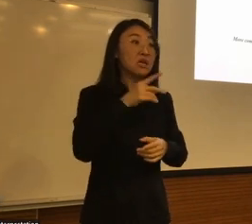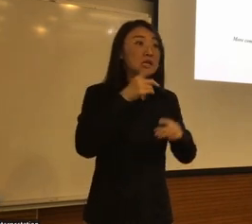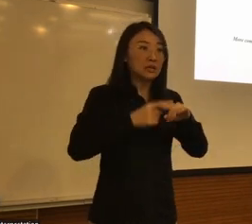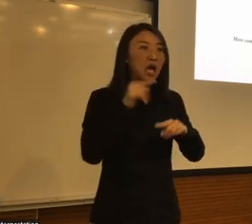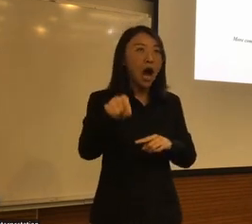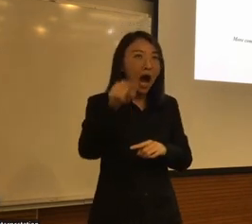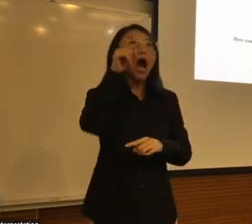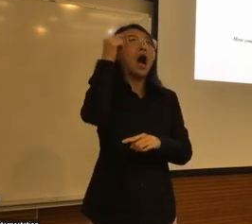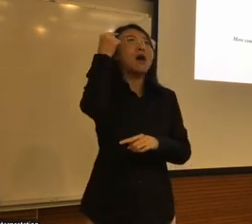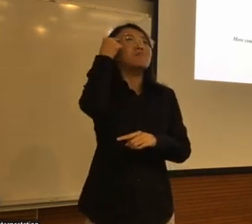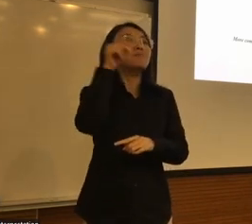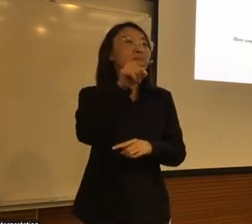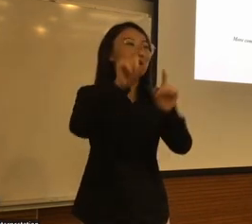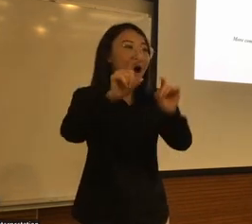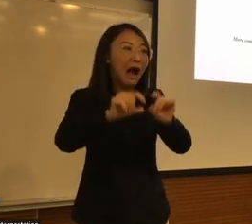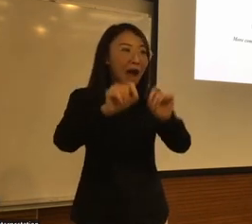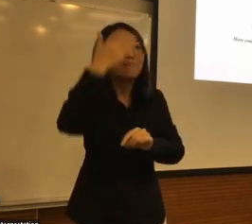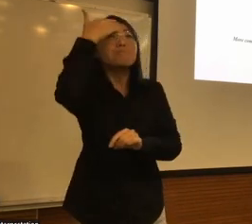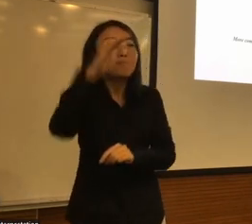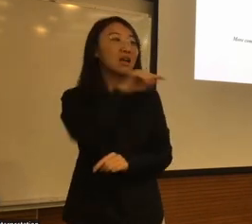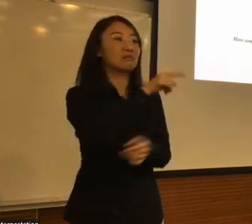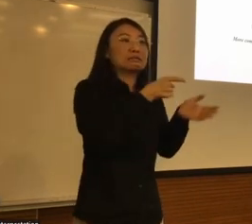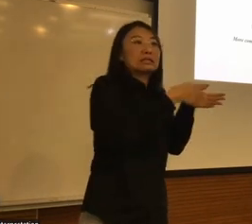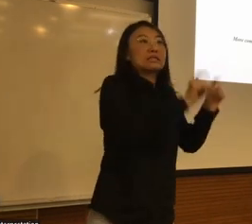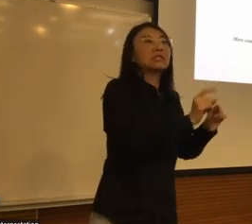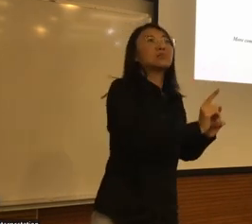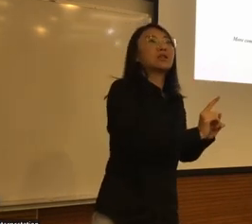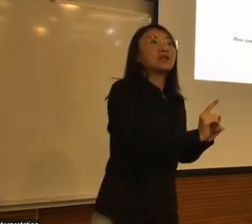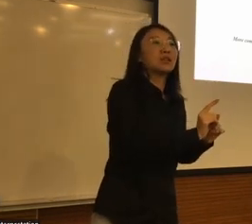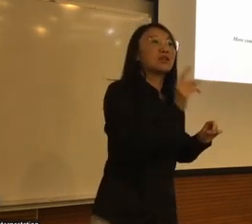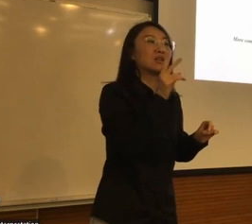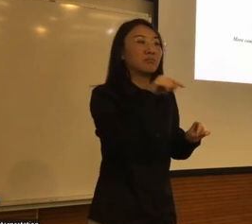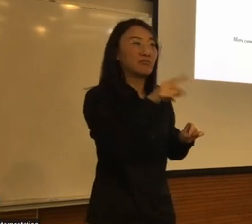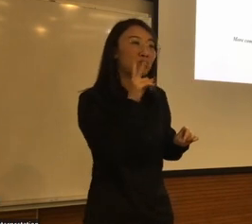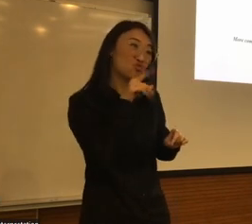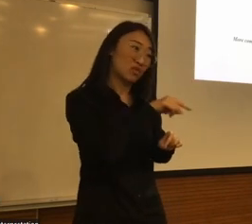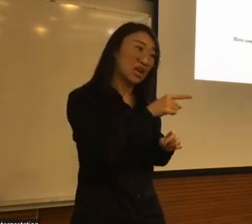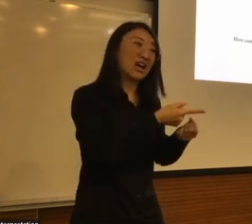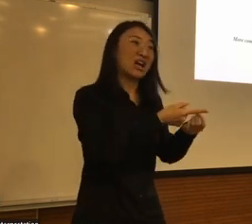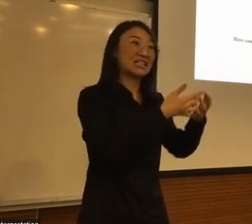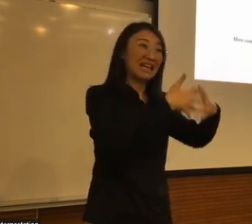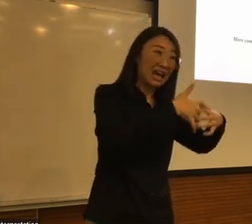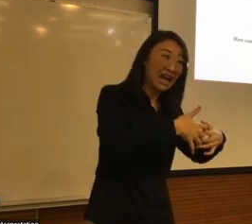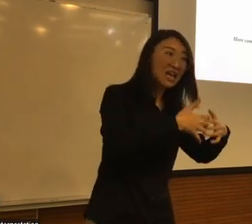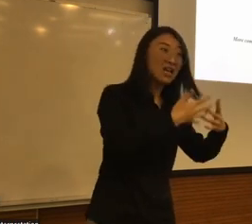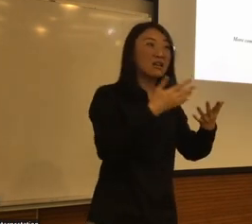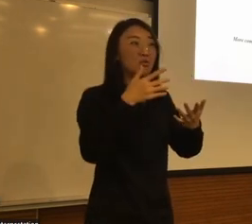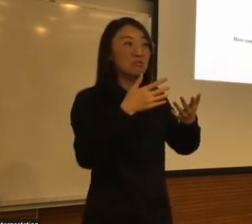this is a doctor. Oh, this is a garage mechanic, etc., because the sign may not